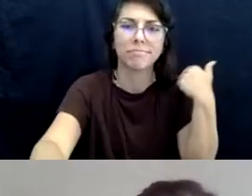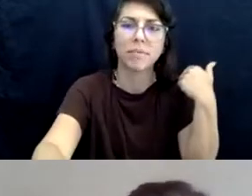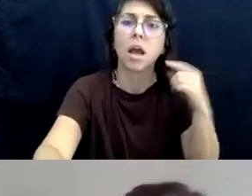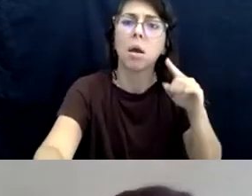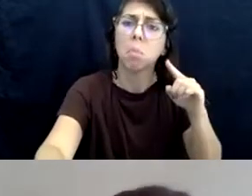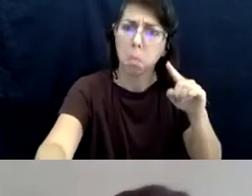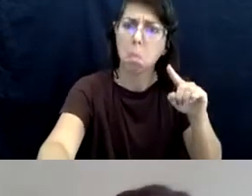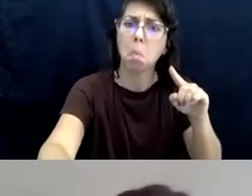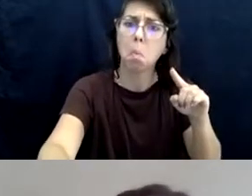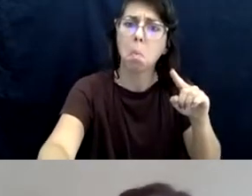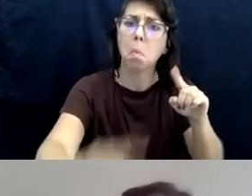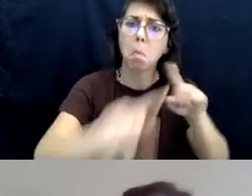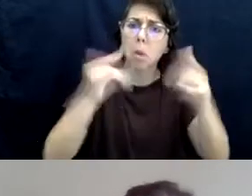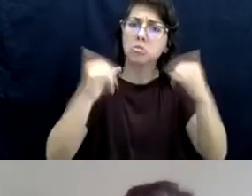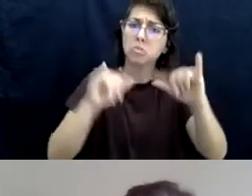though.